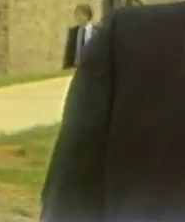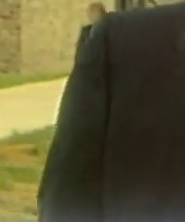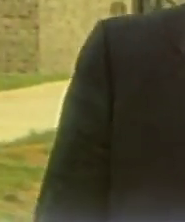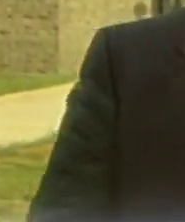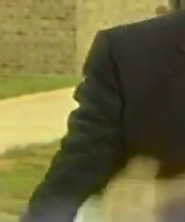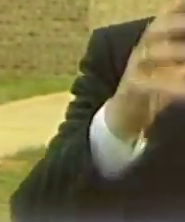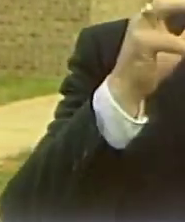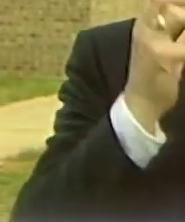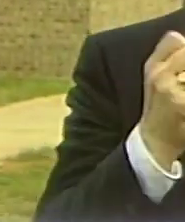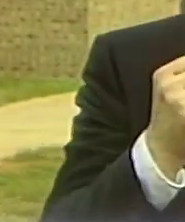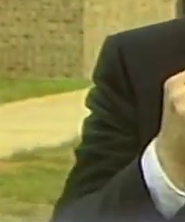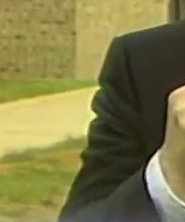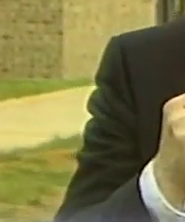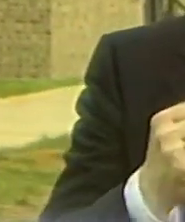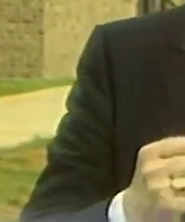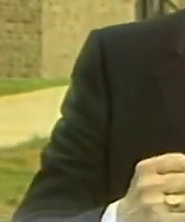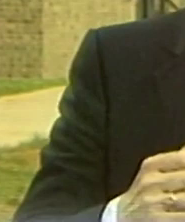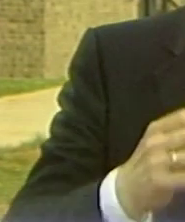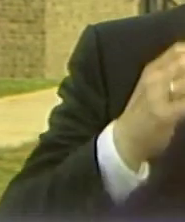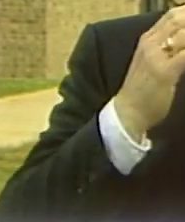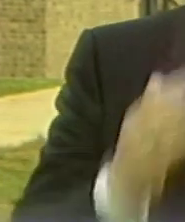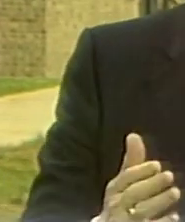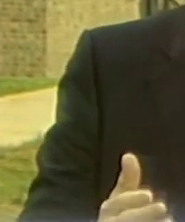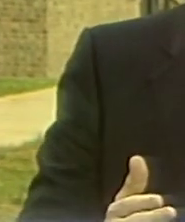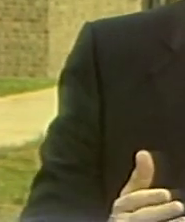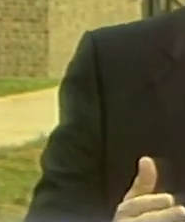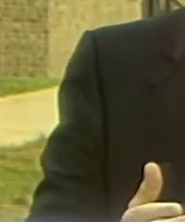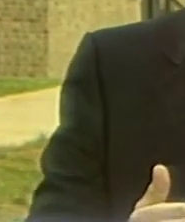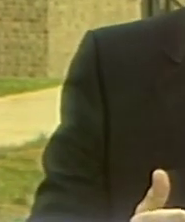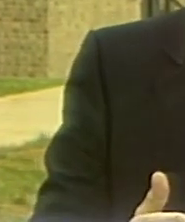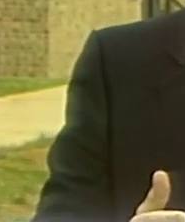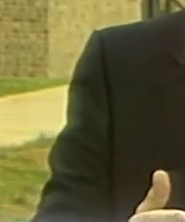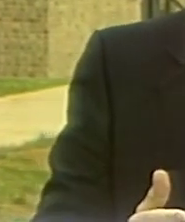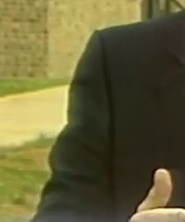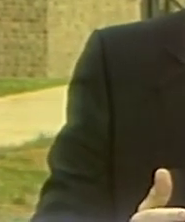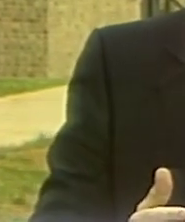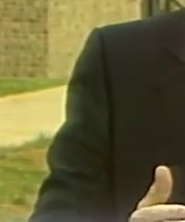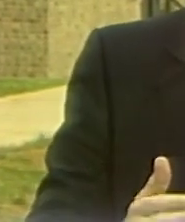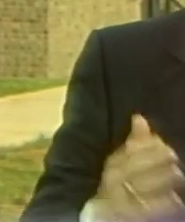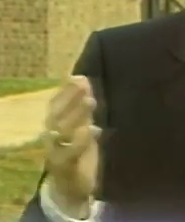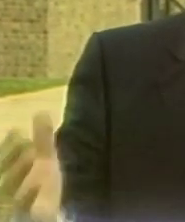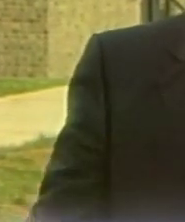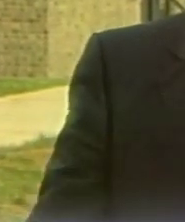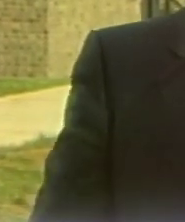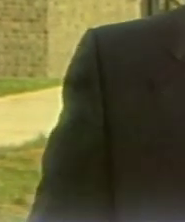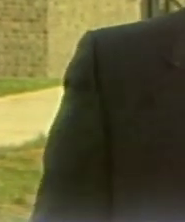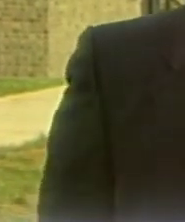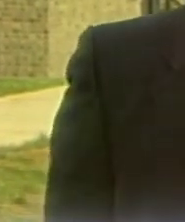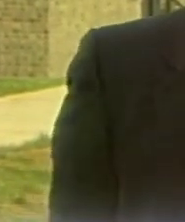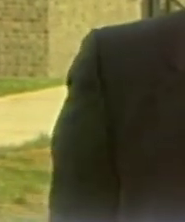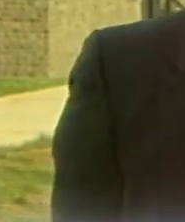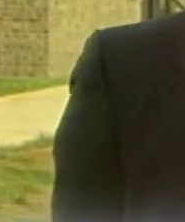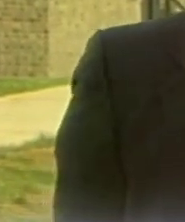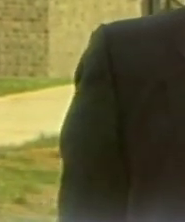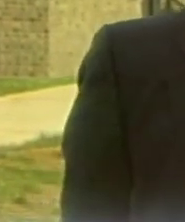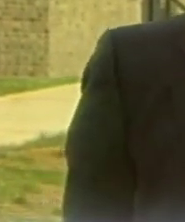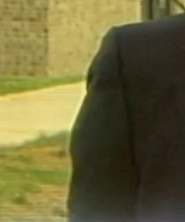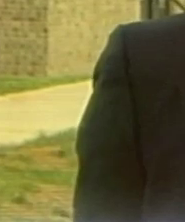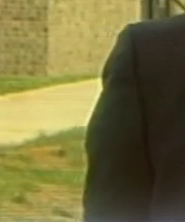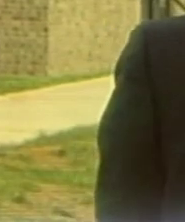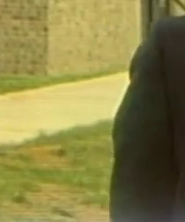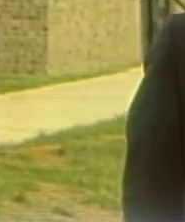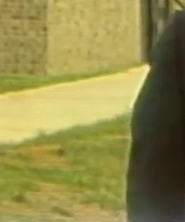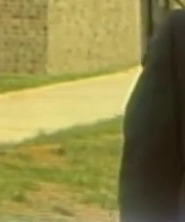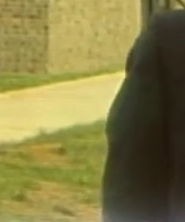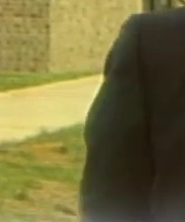owner of the mountain. I want you to help us continue the miracle of Liberty Mountain. And though there are 5,000 kids here now from 50